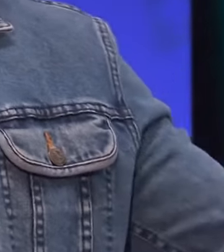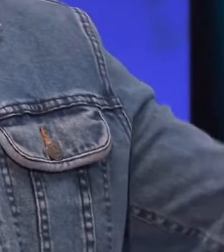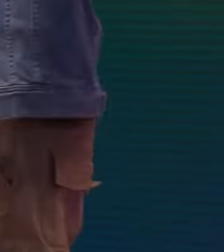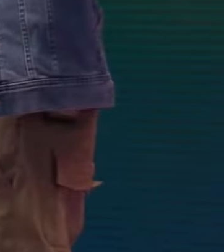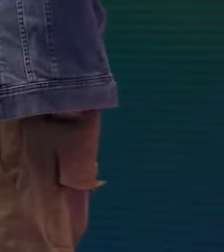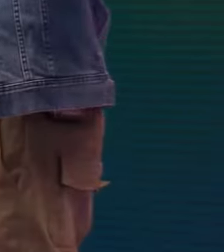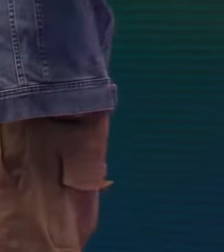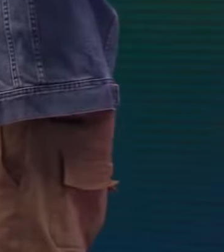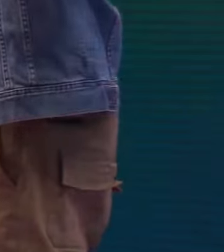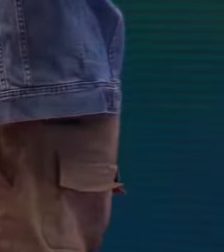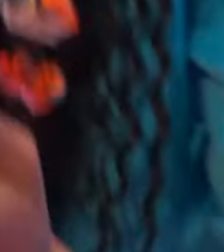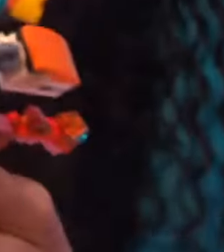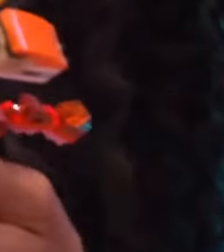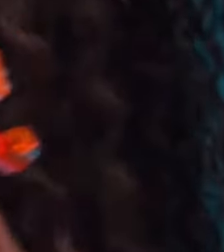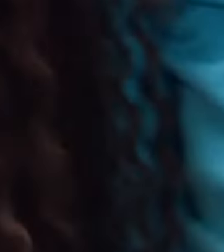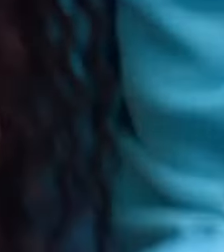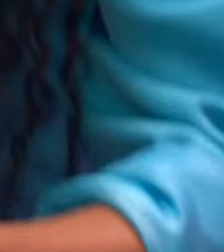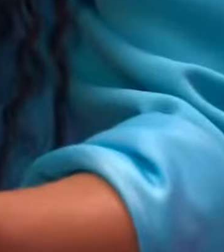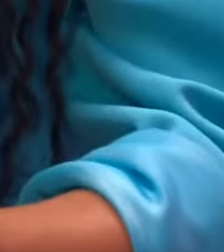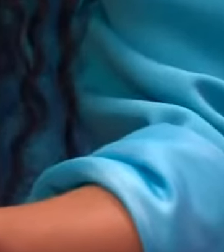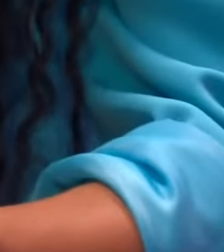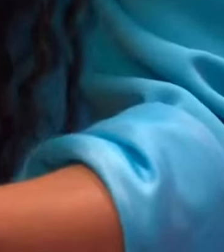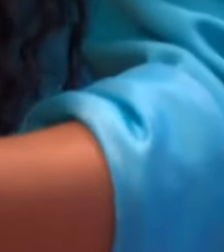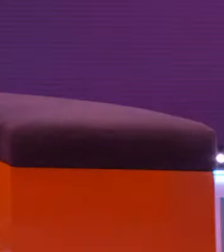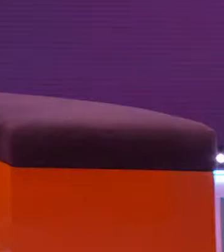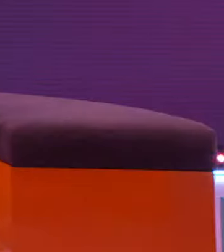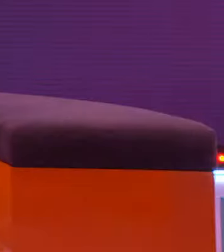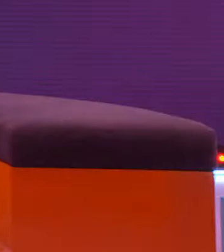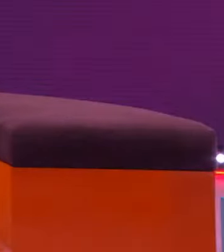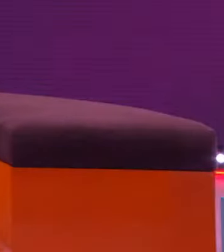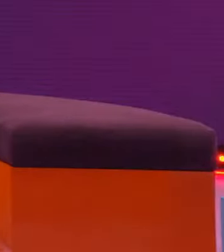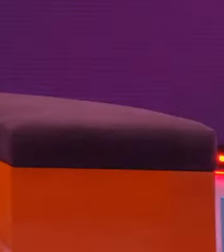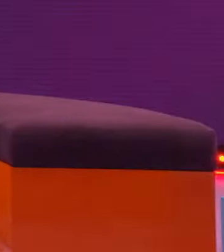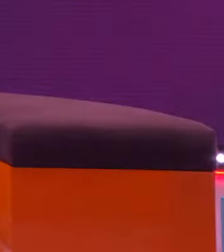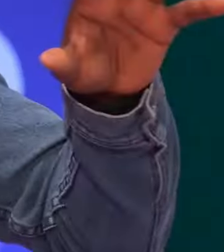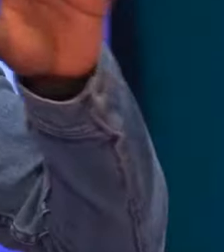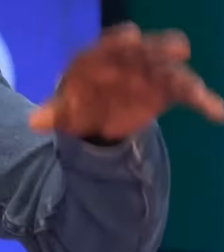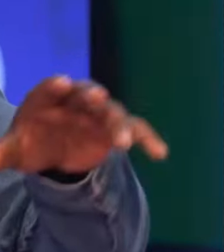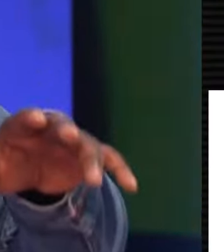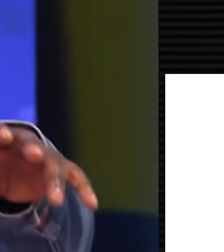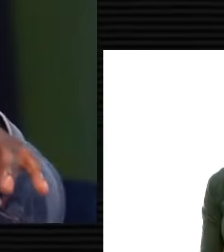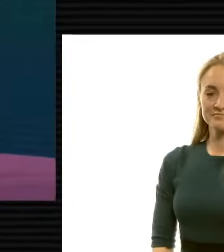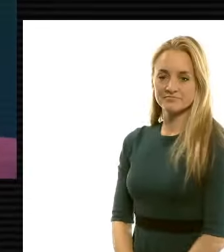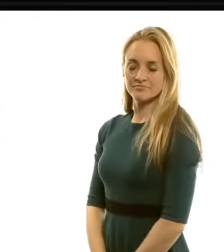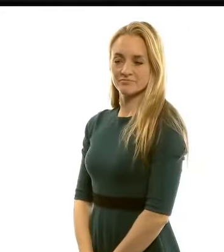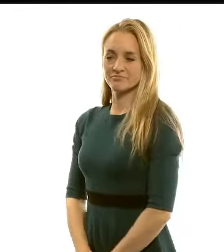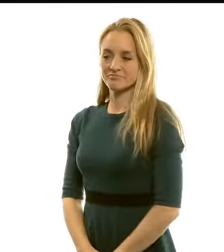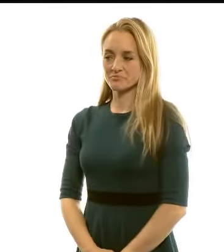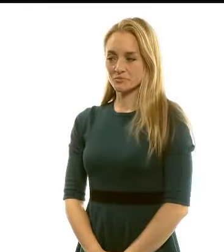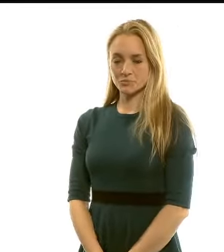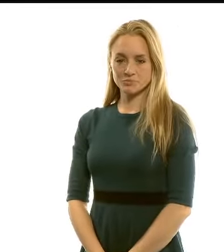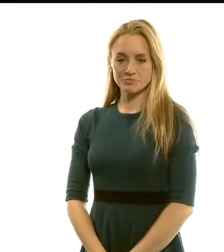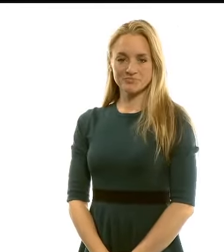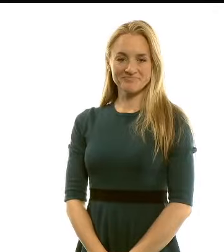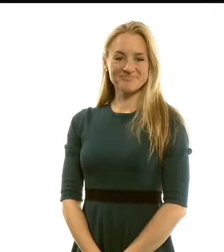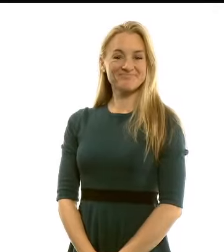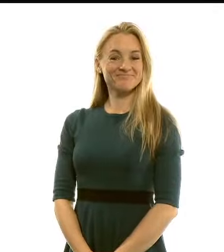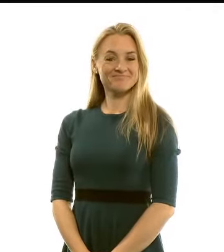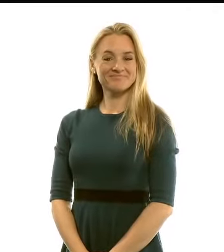8, pressure on us. 7, 6, 5, 4, 3, 2,